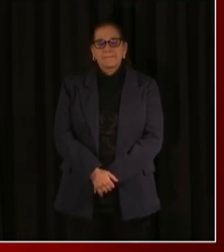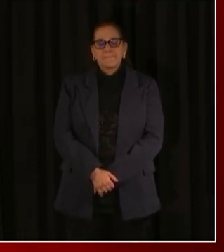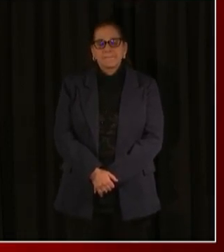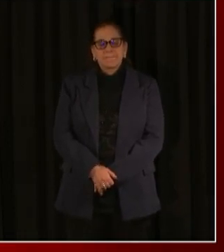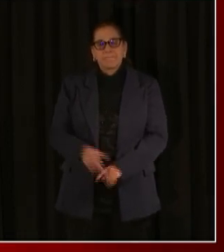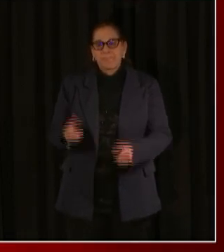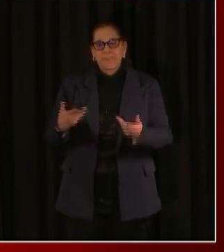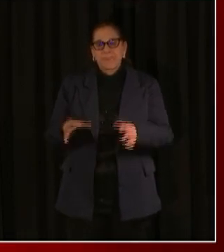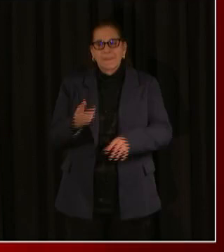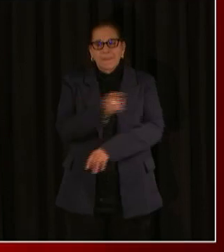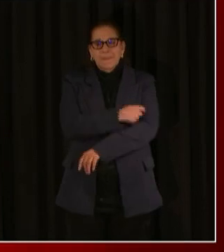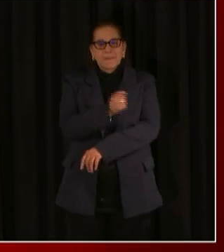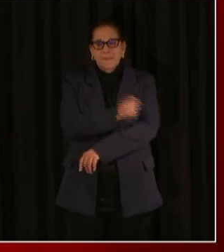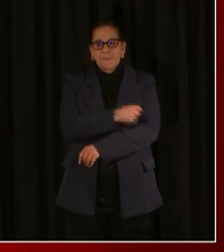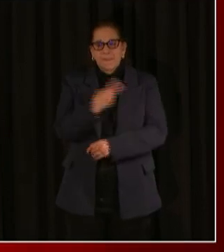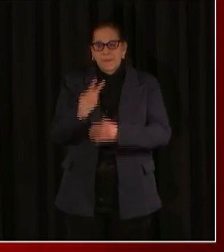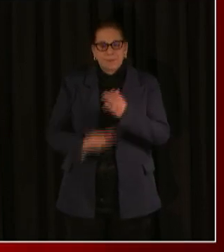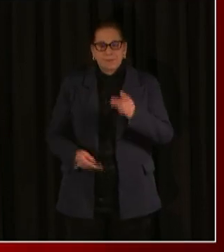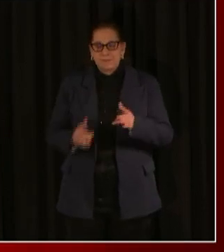I need to just,